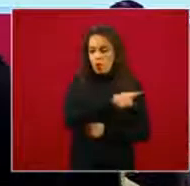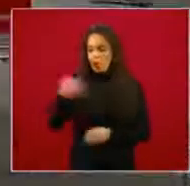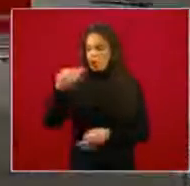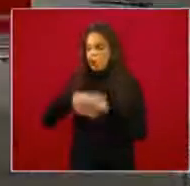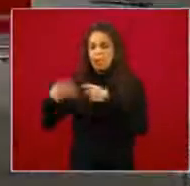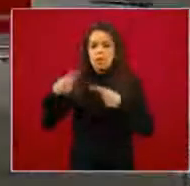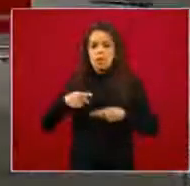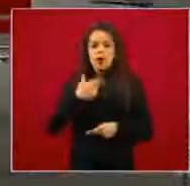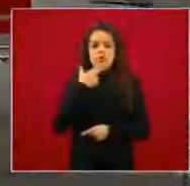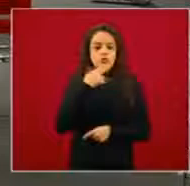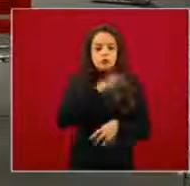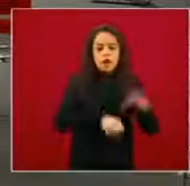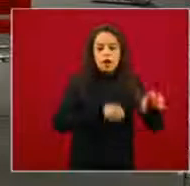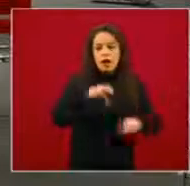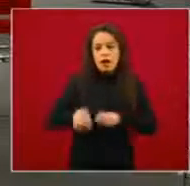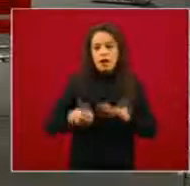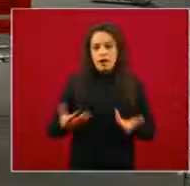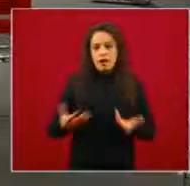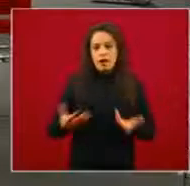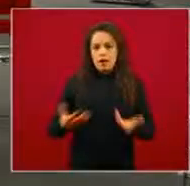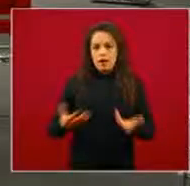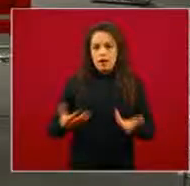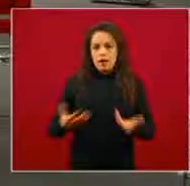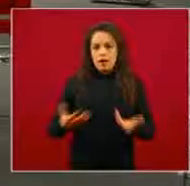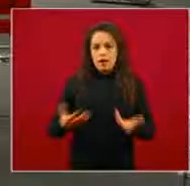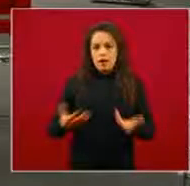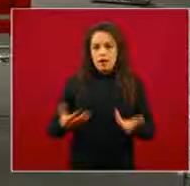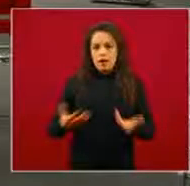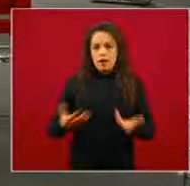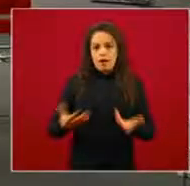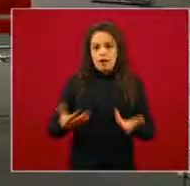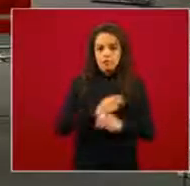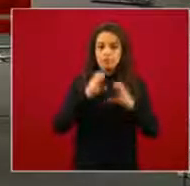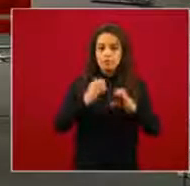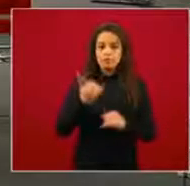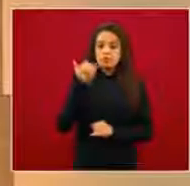common use object. That's why the infection, hygiene,